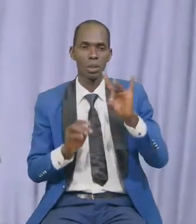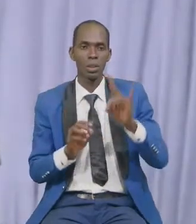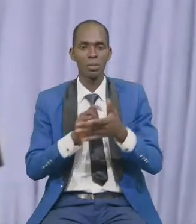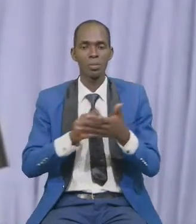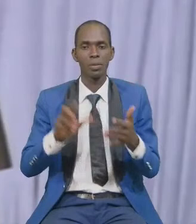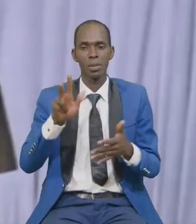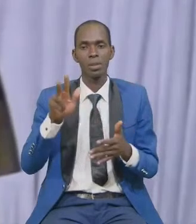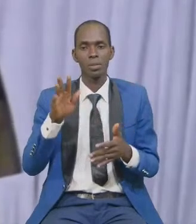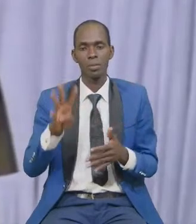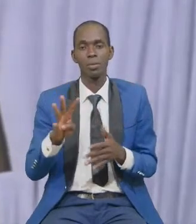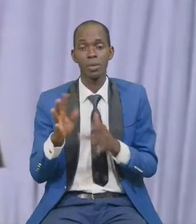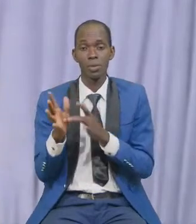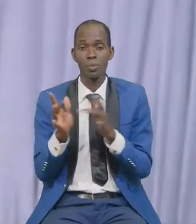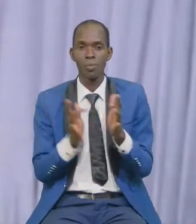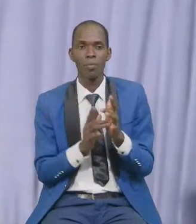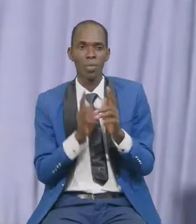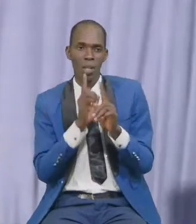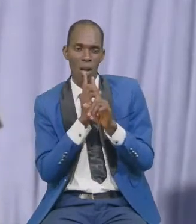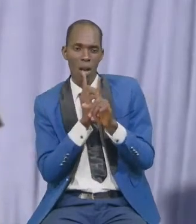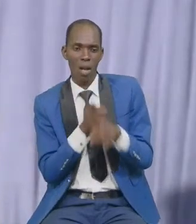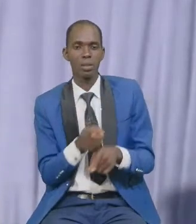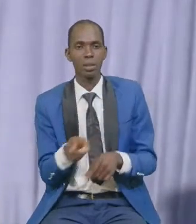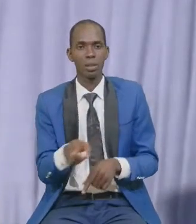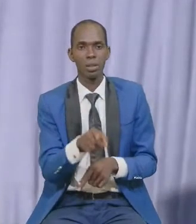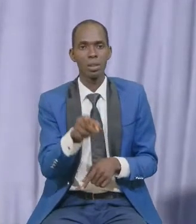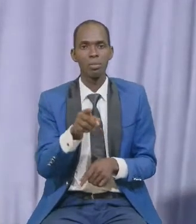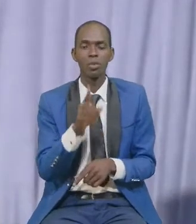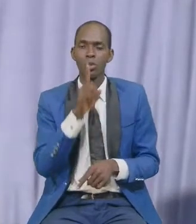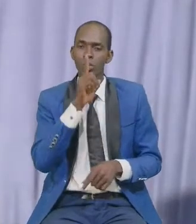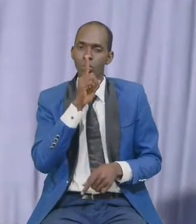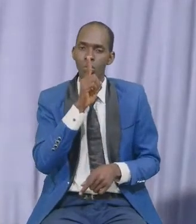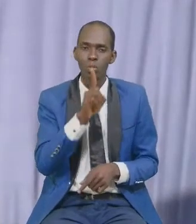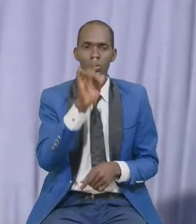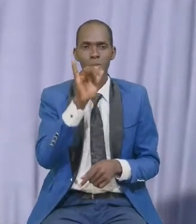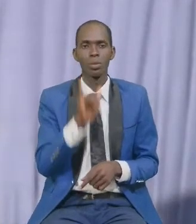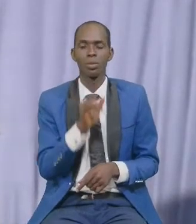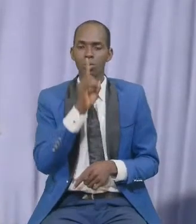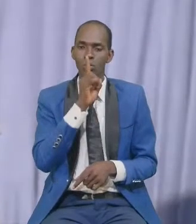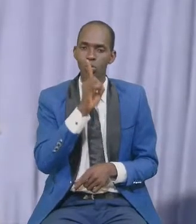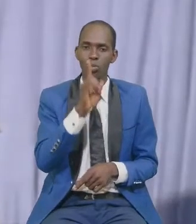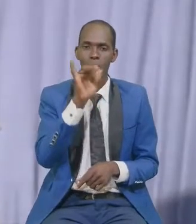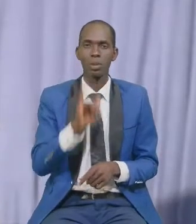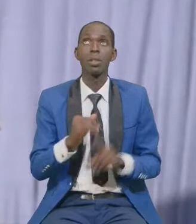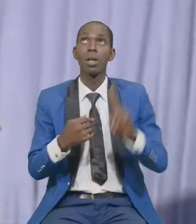Jesus answered them, verily, verily, I say unto you,